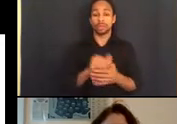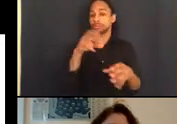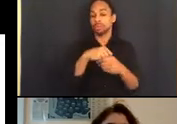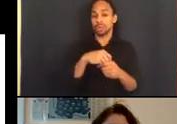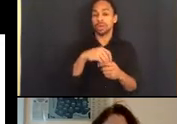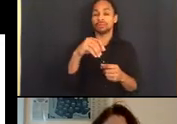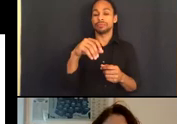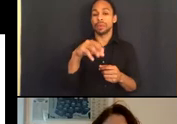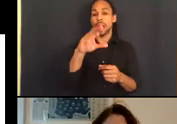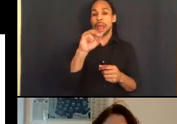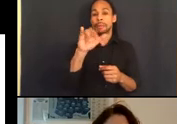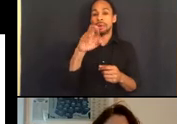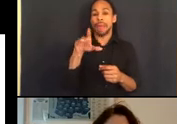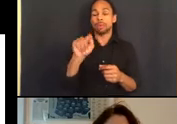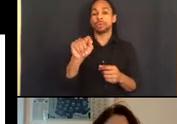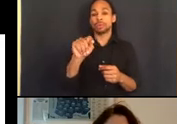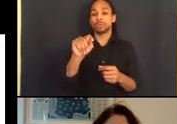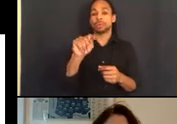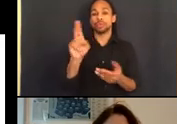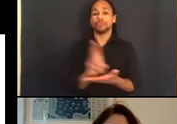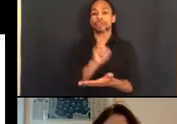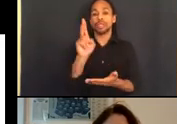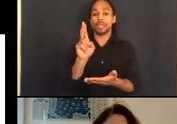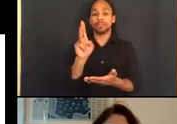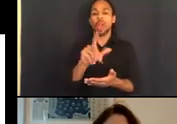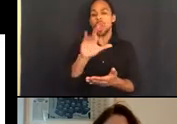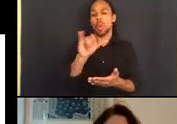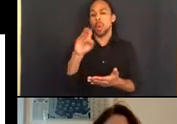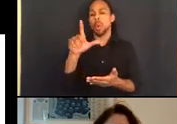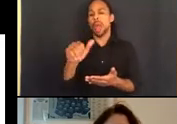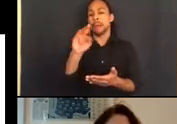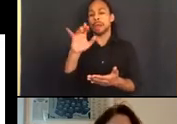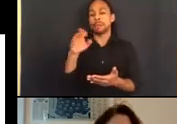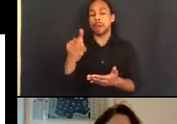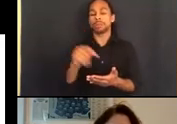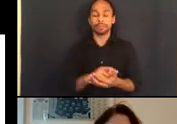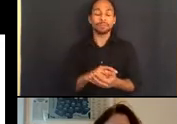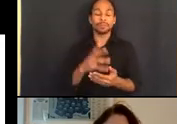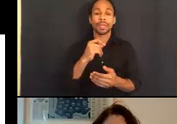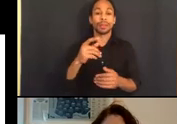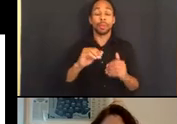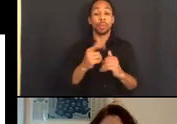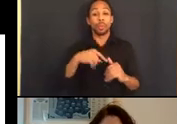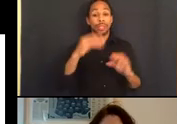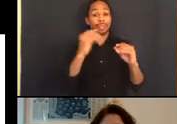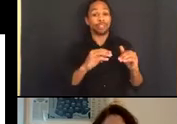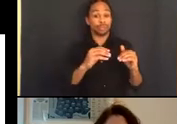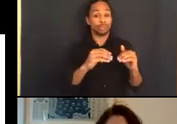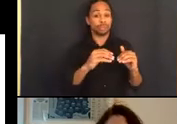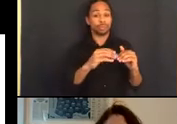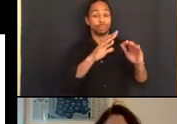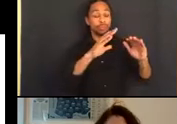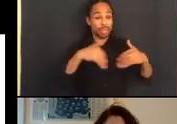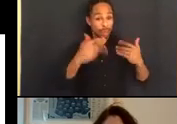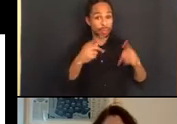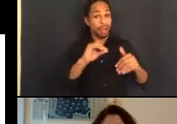University, where we train law students how to represent young people accused of crimes and offenses in the juvenile delinquency